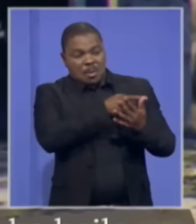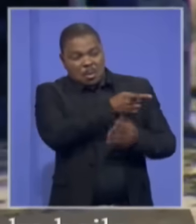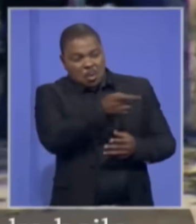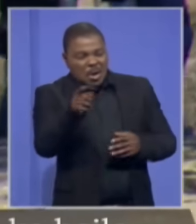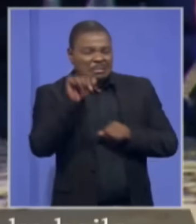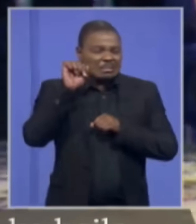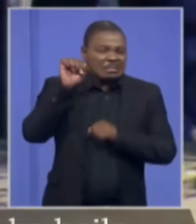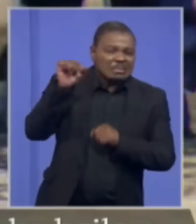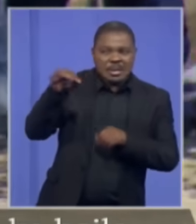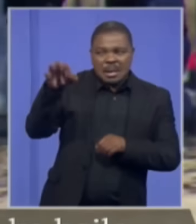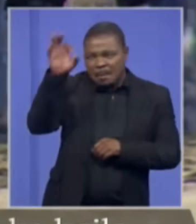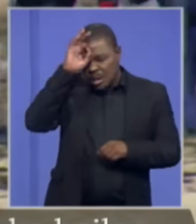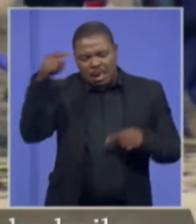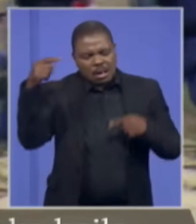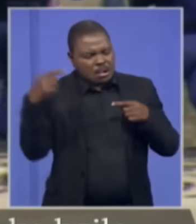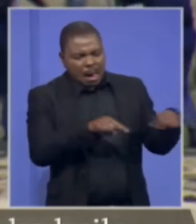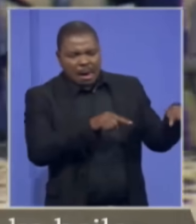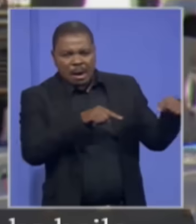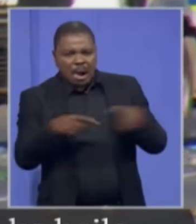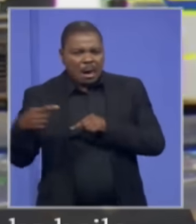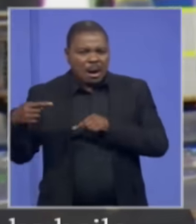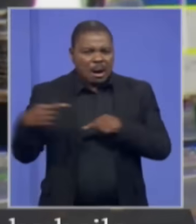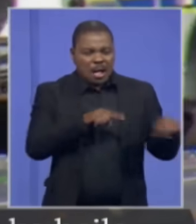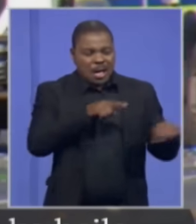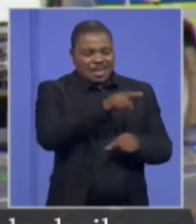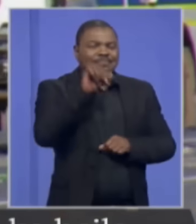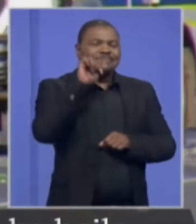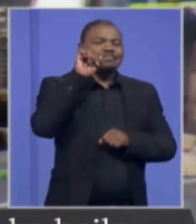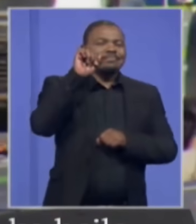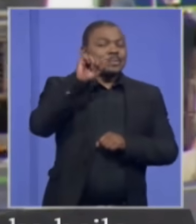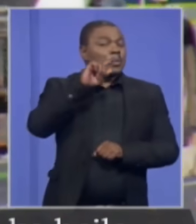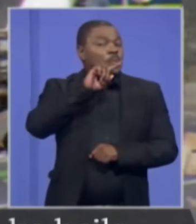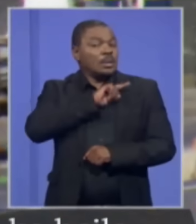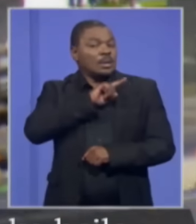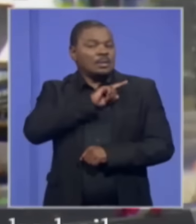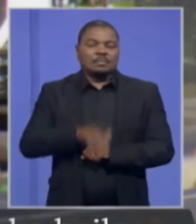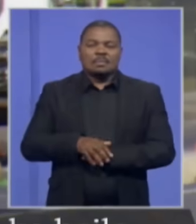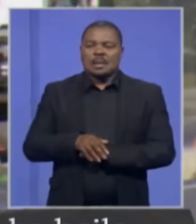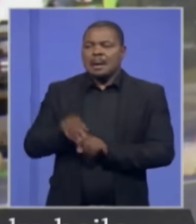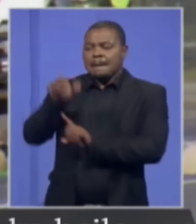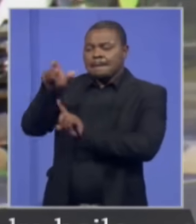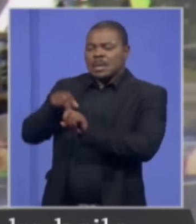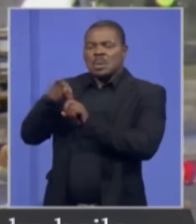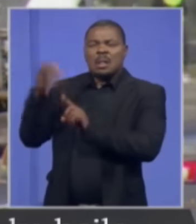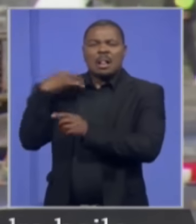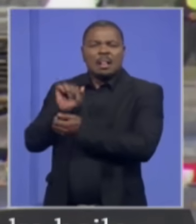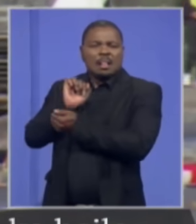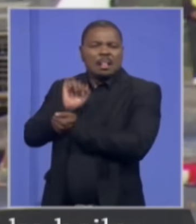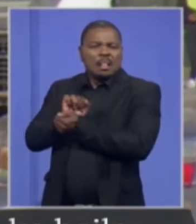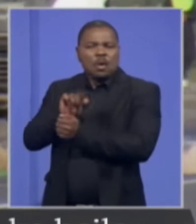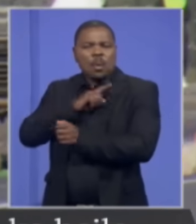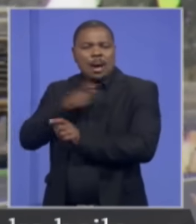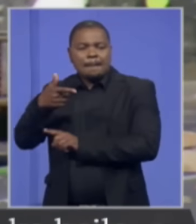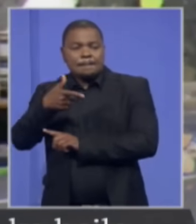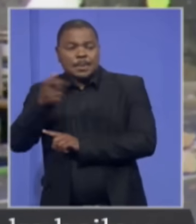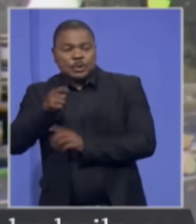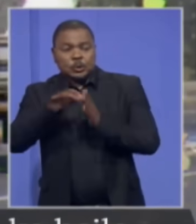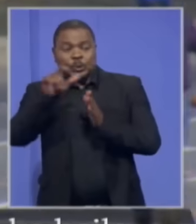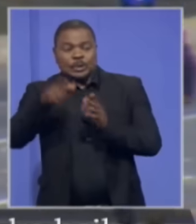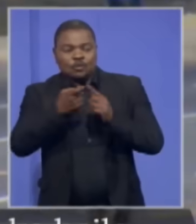sepolesa nakong eo ba neng ba kene boipelaetsong bo kgahlano le ho lokollwa ka beile ha mmelaelwa nyeweng ya polao ya